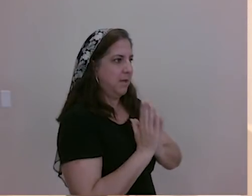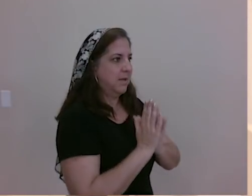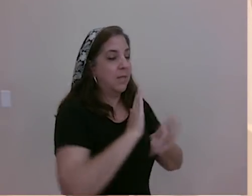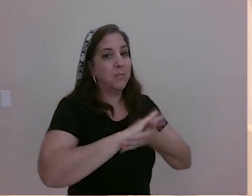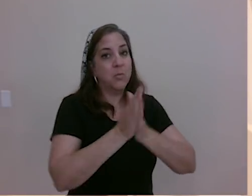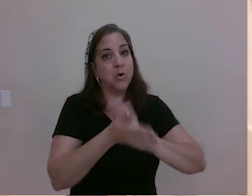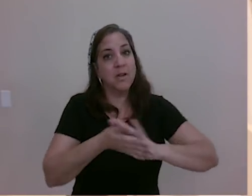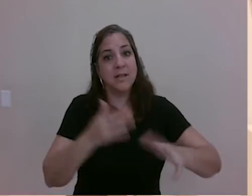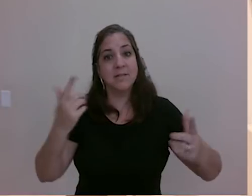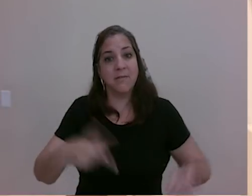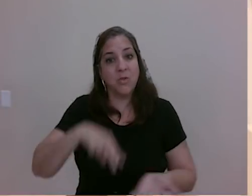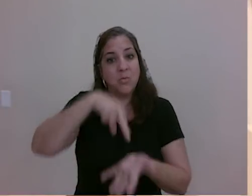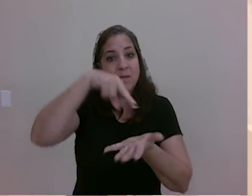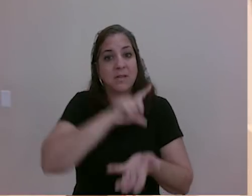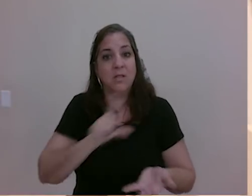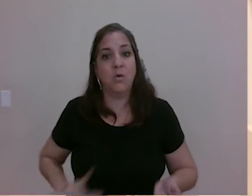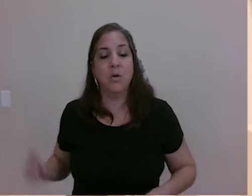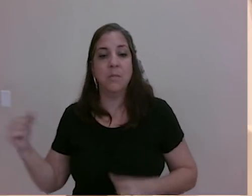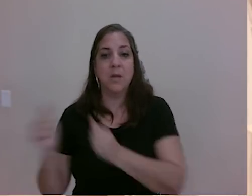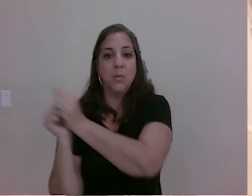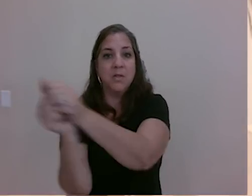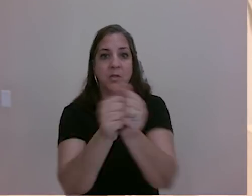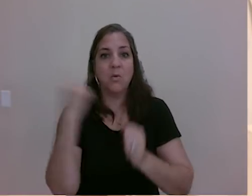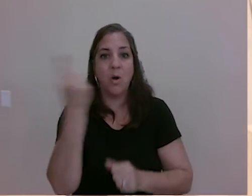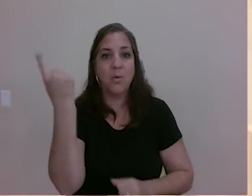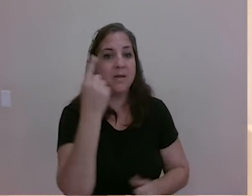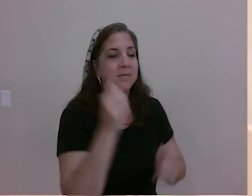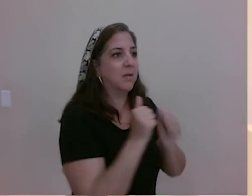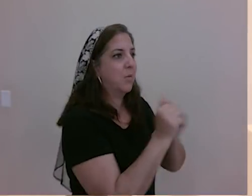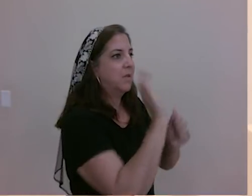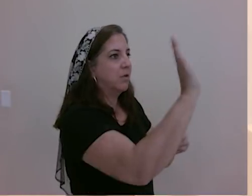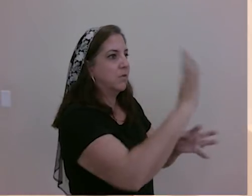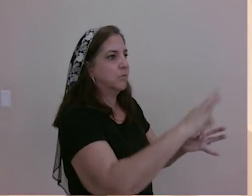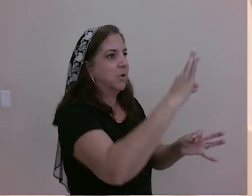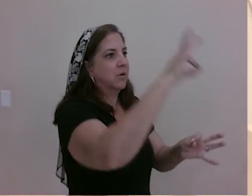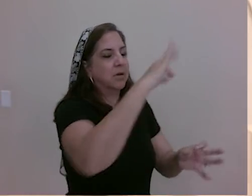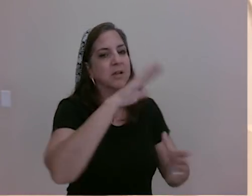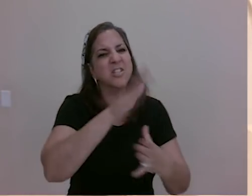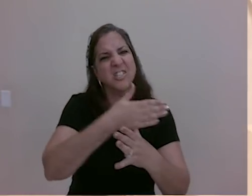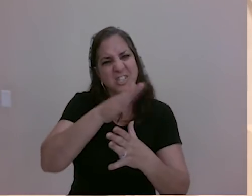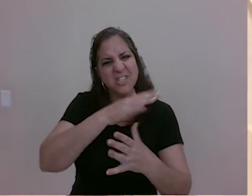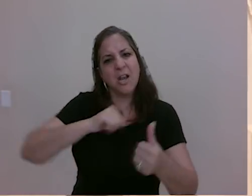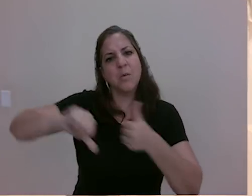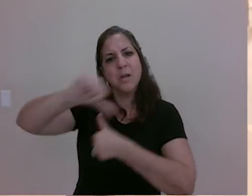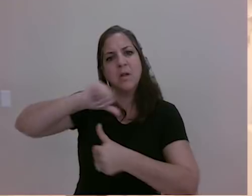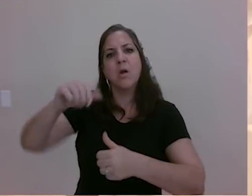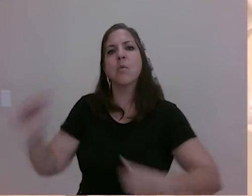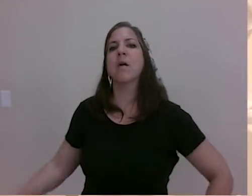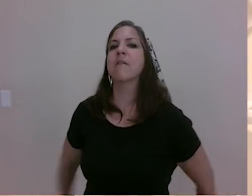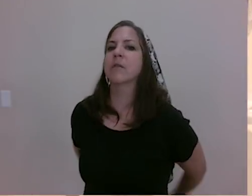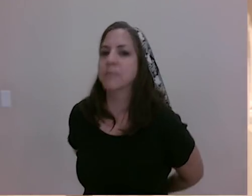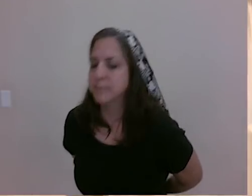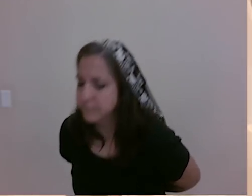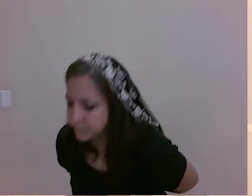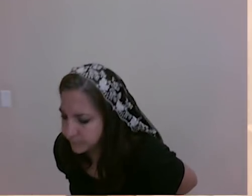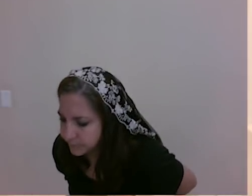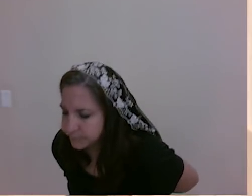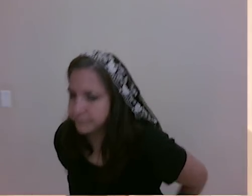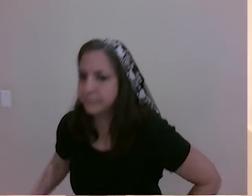with you always. And with your spirit. Let us share with one another a reverent bow of peace.